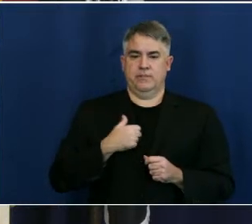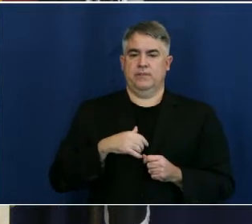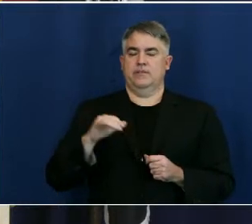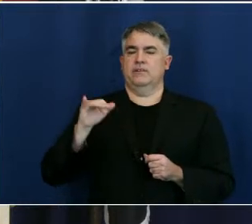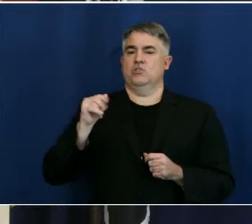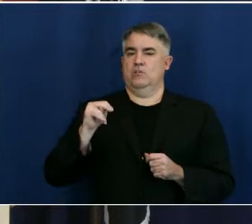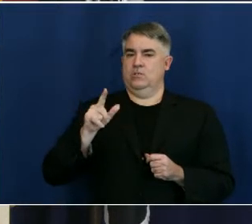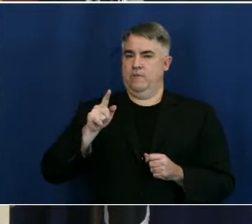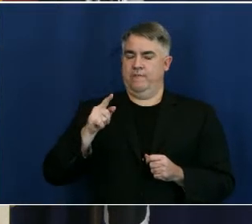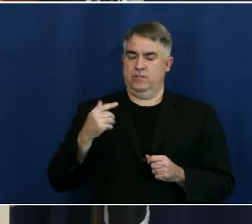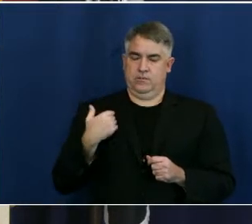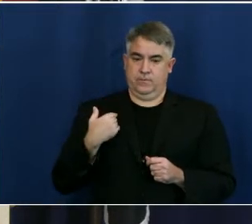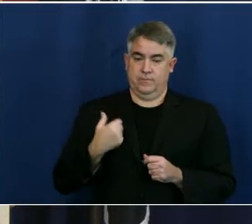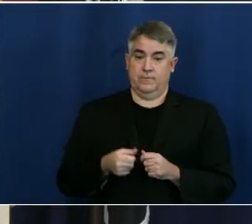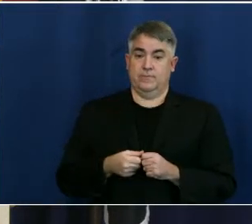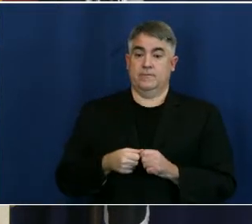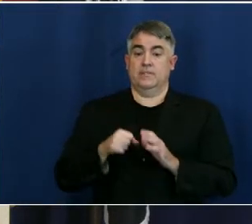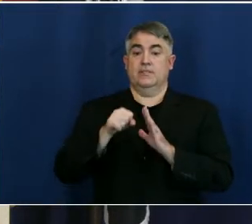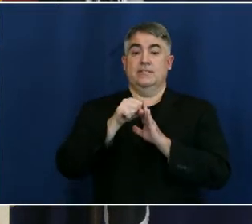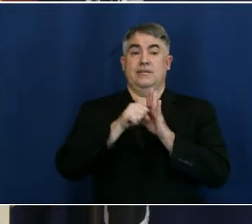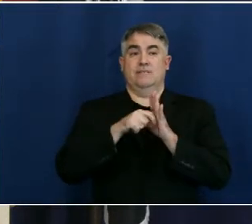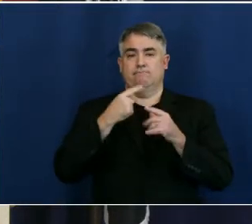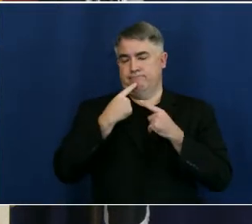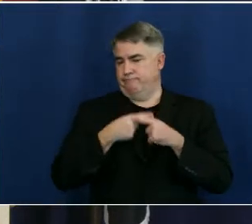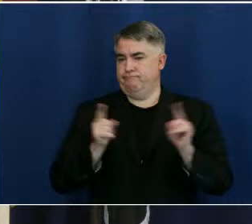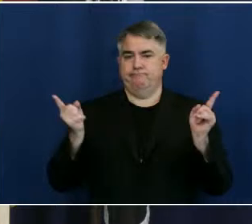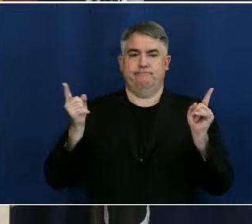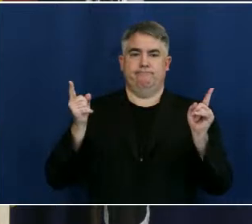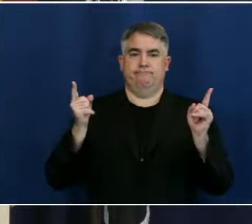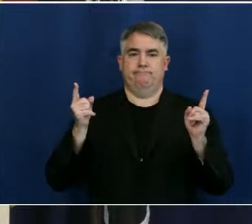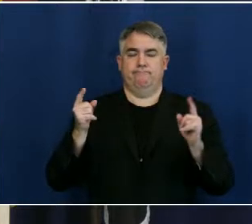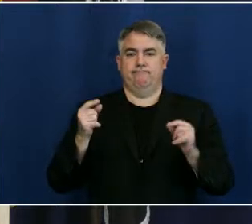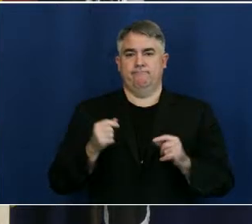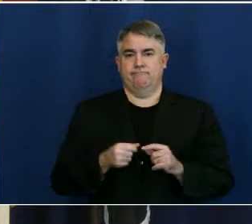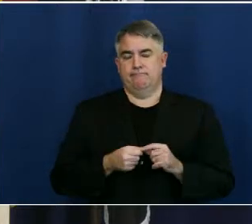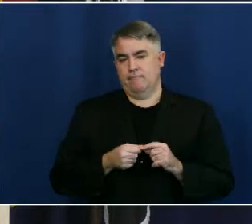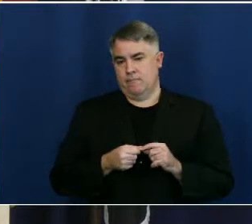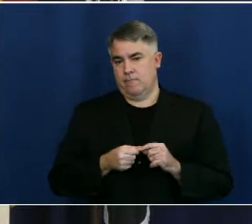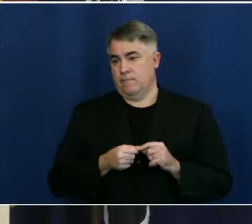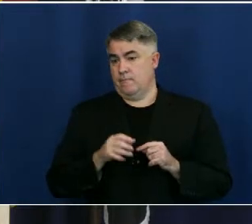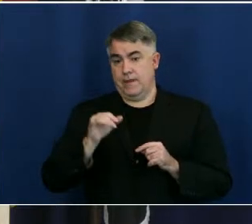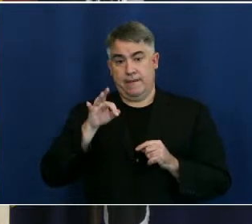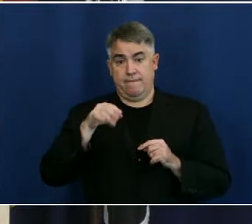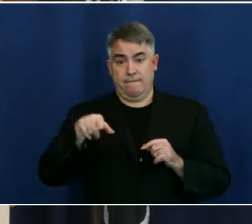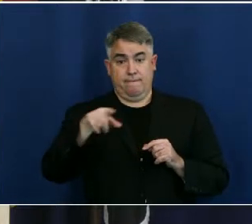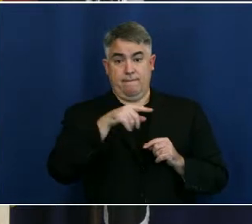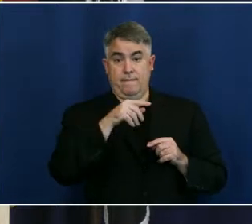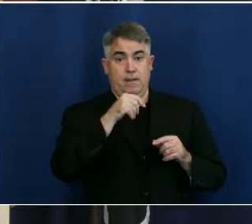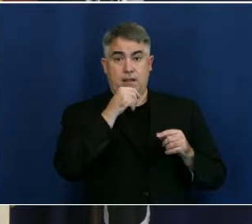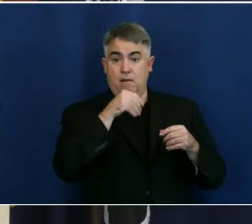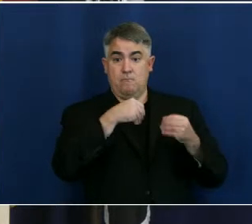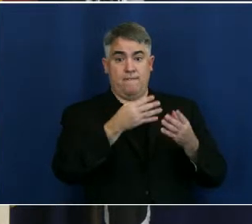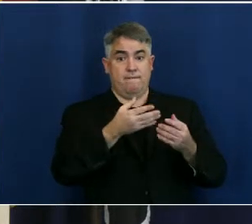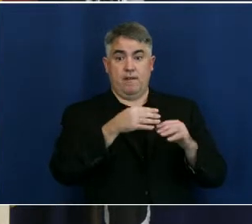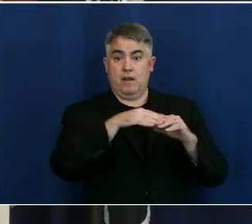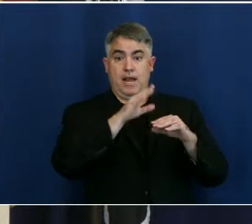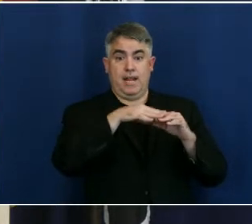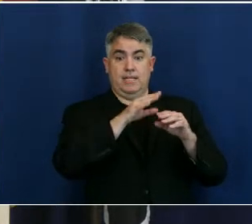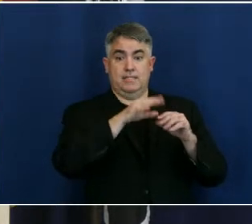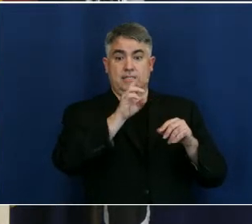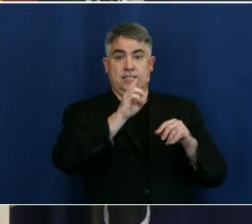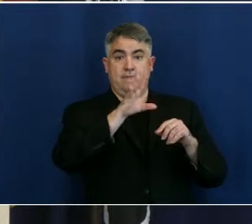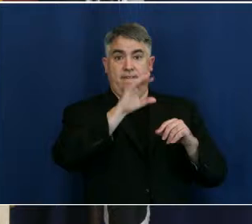guidance basically stating that providers that did not use at least 65% of